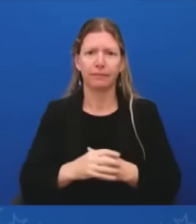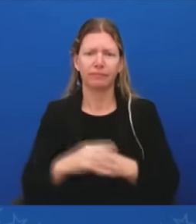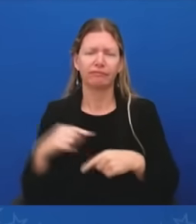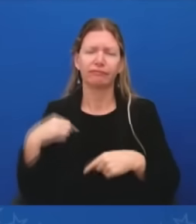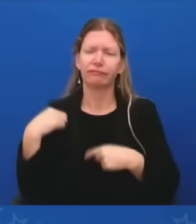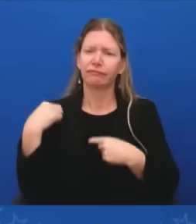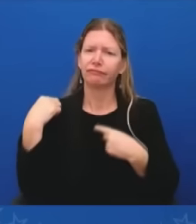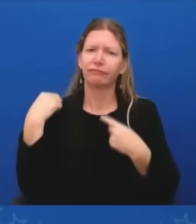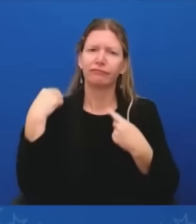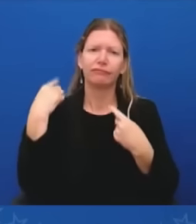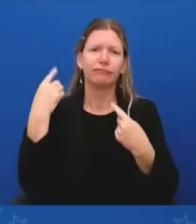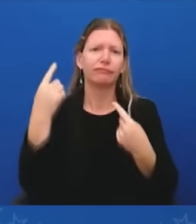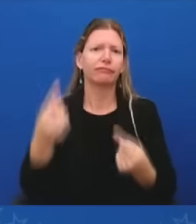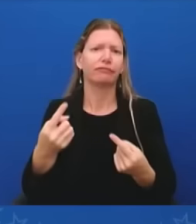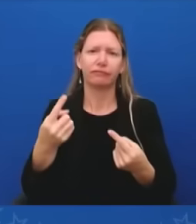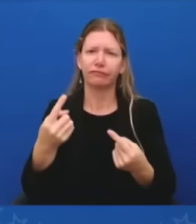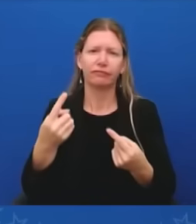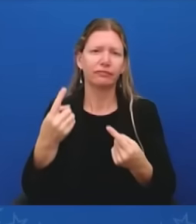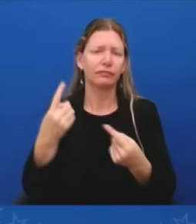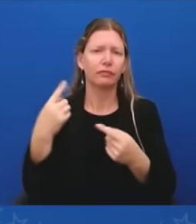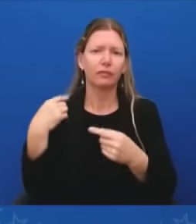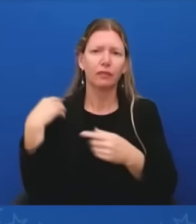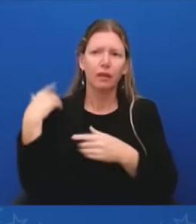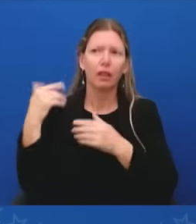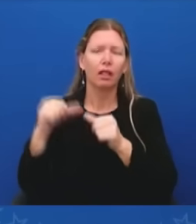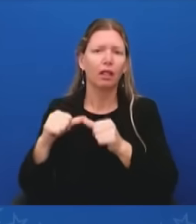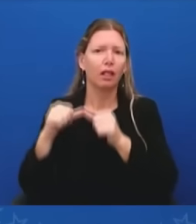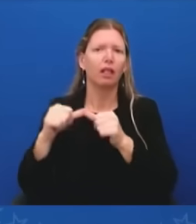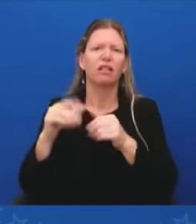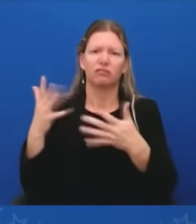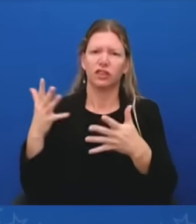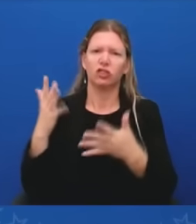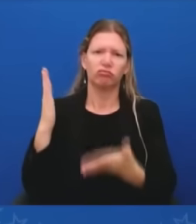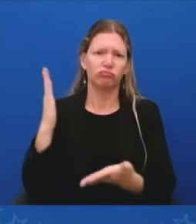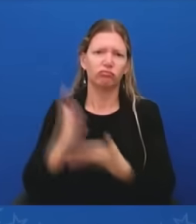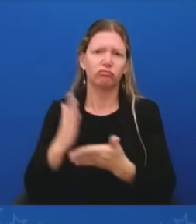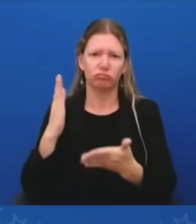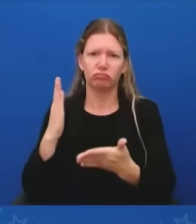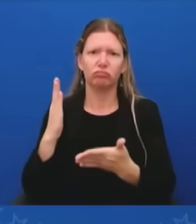the military. Once and for all, and we can do this.